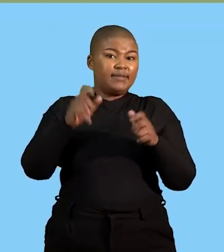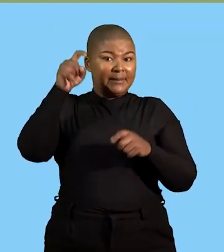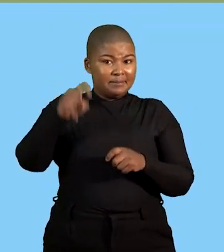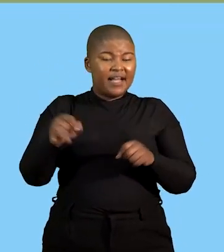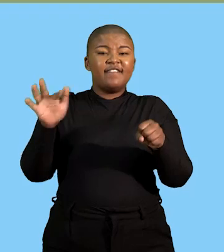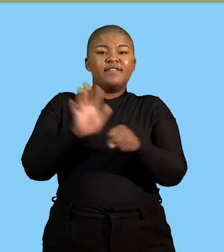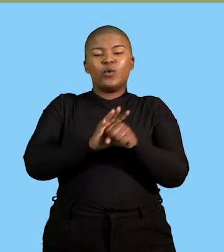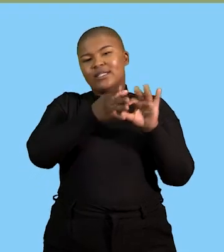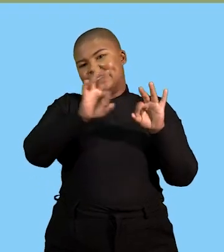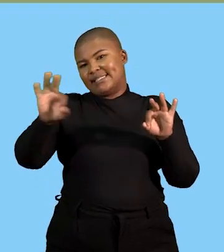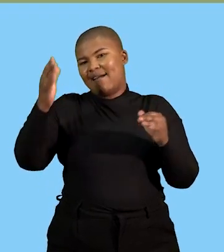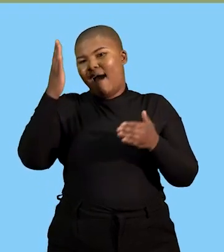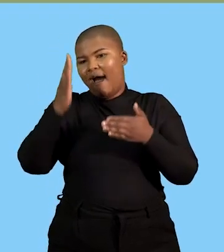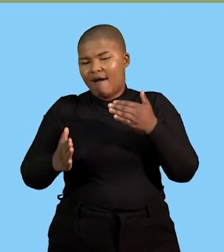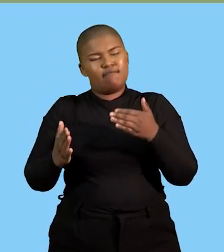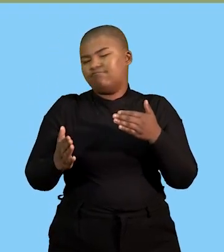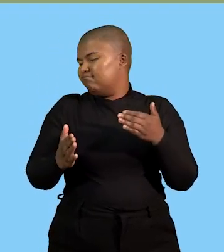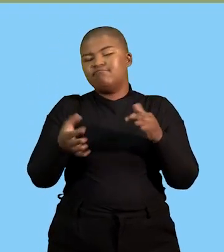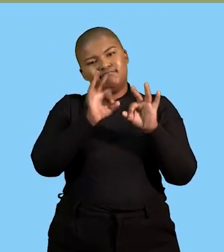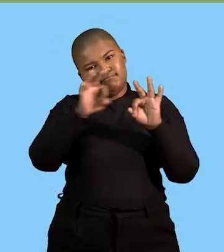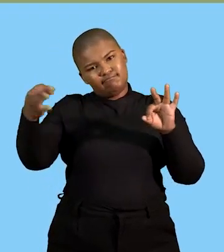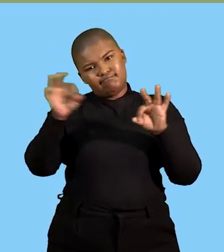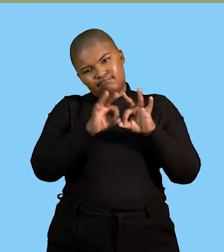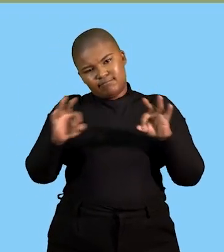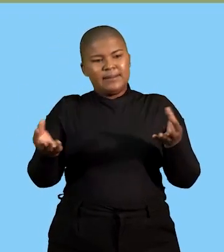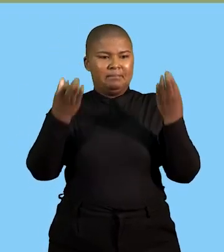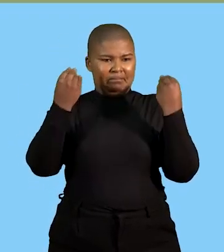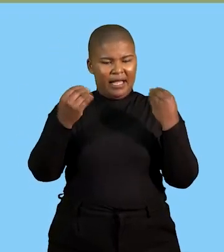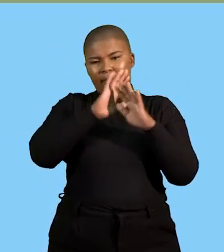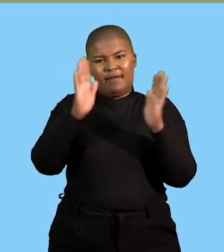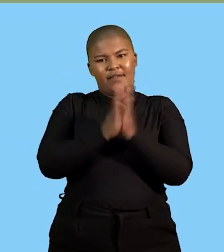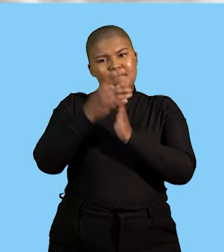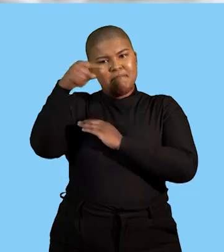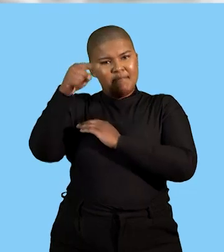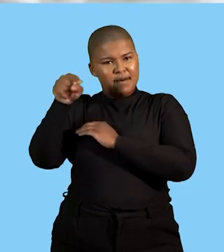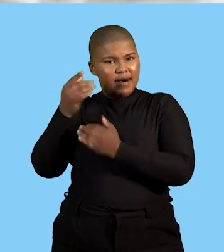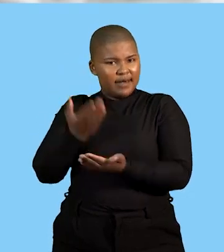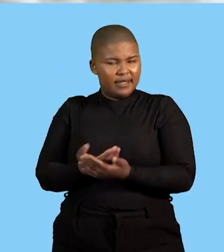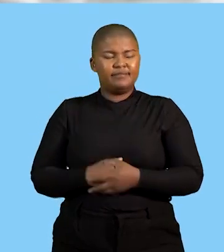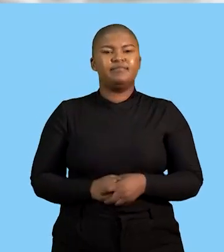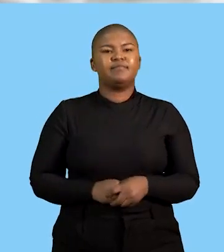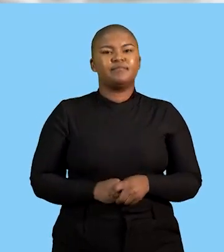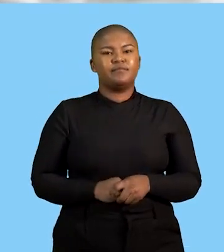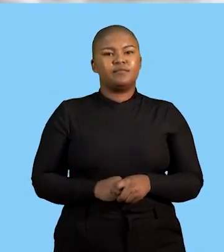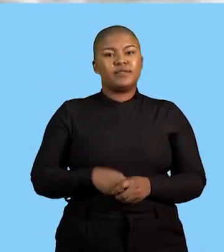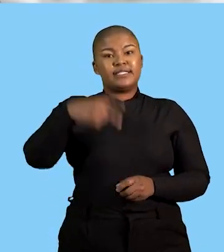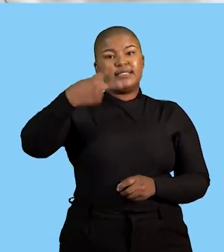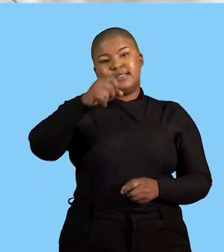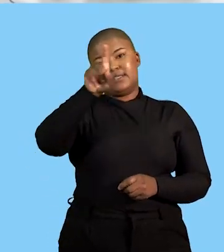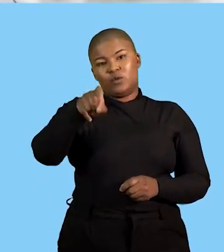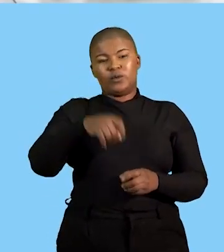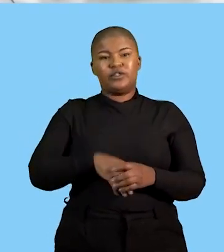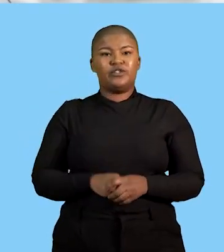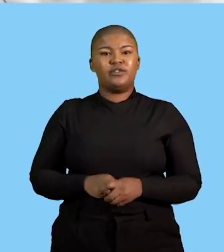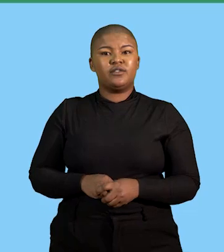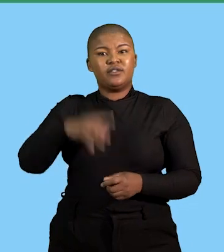quote the complete sentence so that you do not get to lose your marks. Now, the second question is